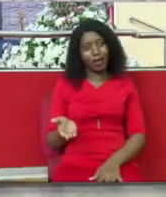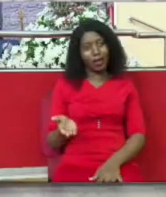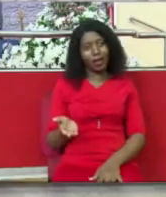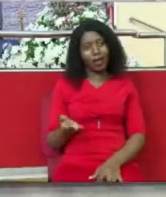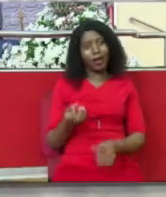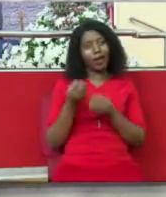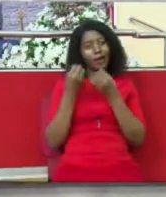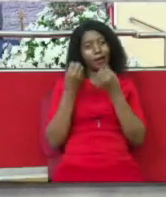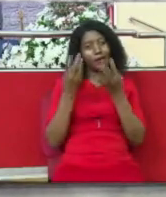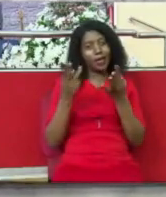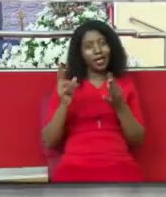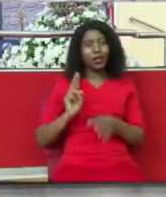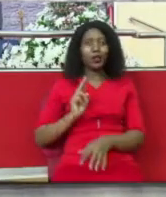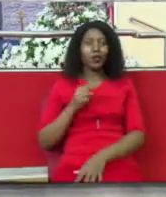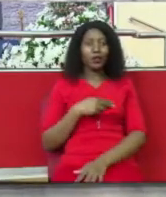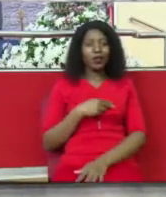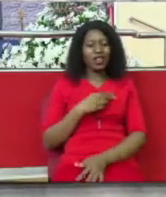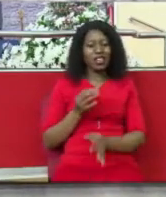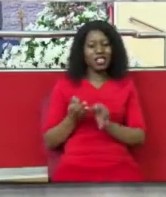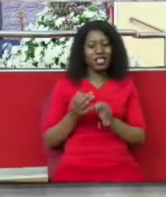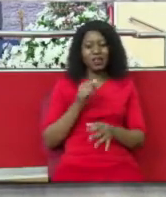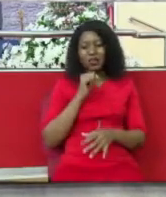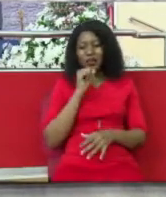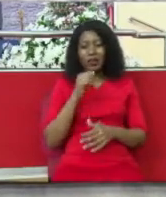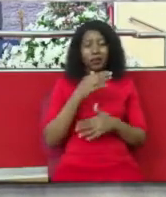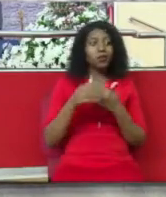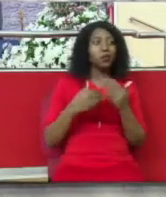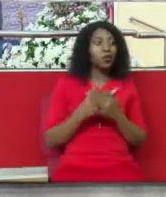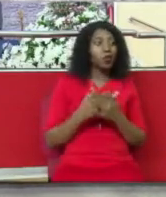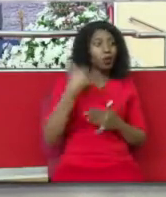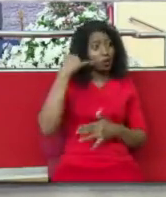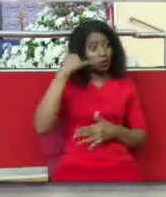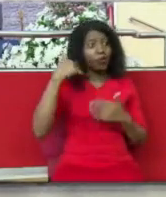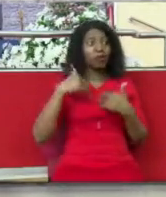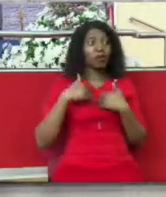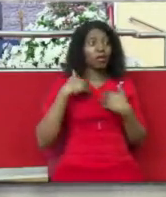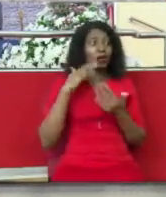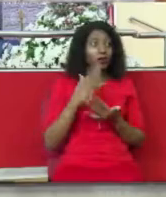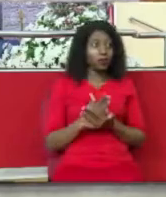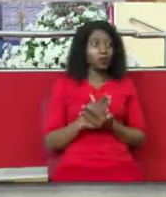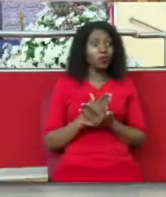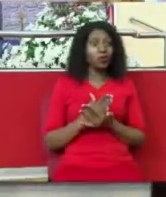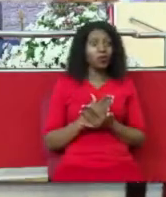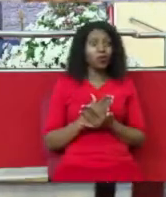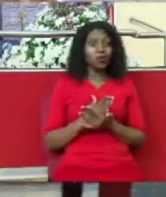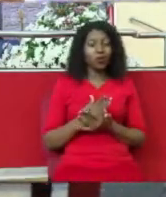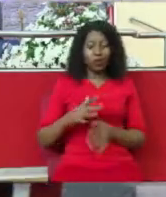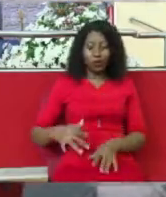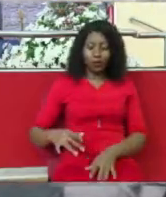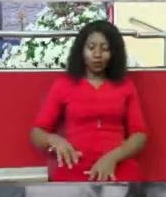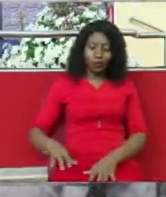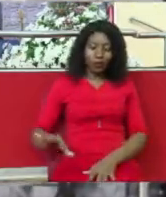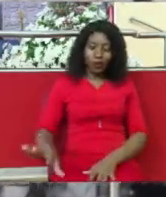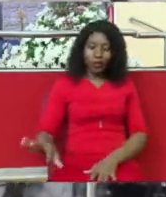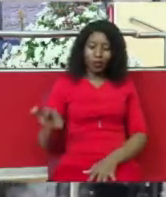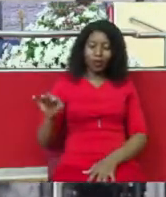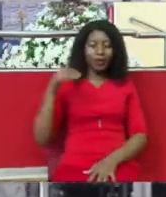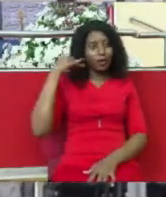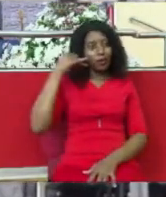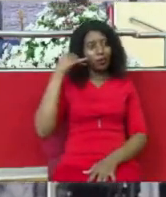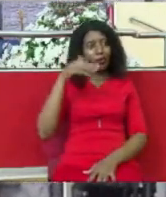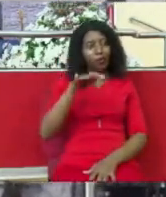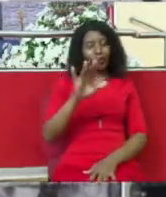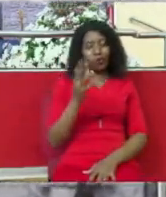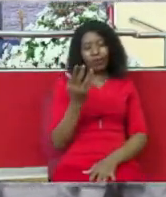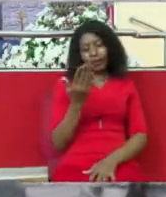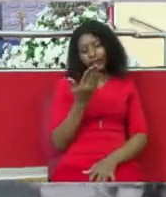most of us, if not all, tuko na simu, sindio? Wengi wetu tuko na simu. Hebu toa hiyo simu iangalie kwanza. Take out your phone and